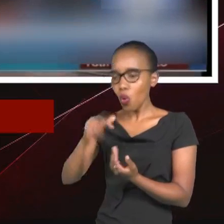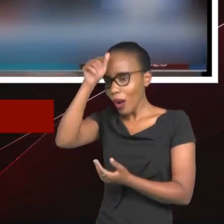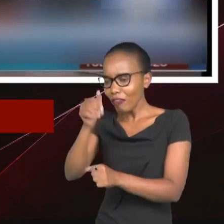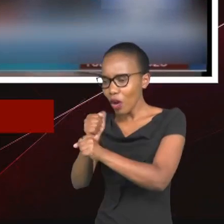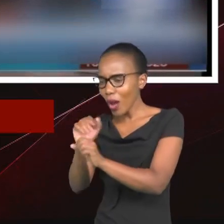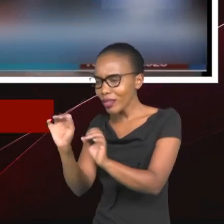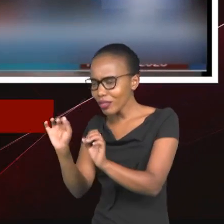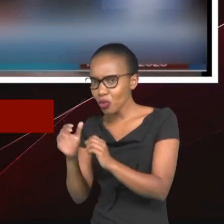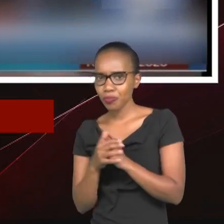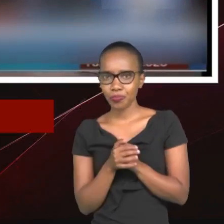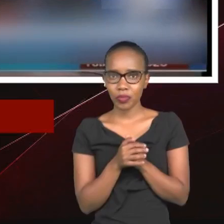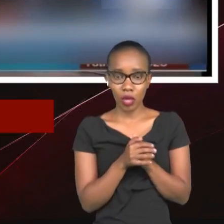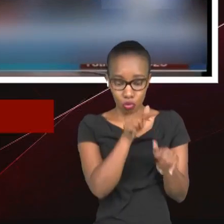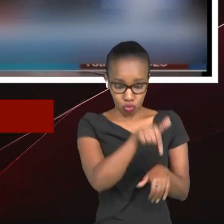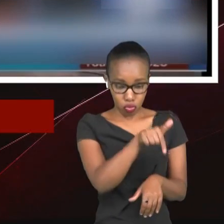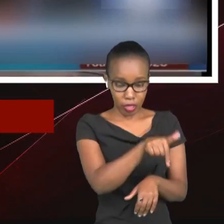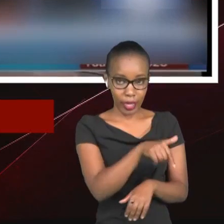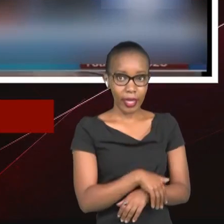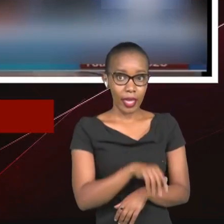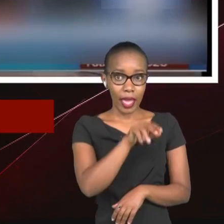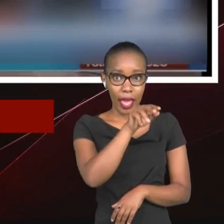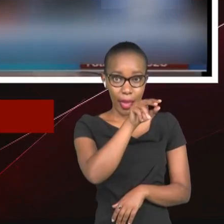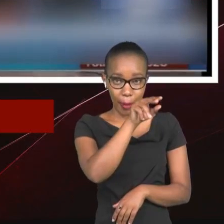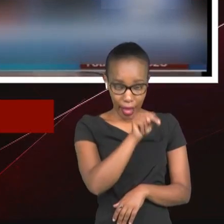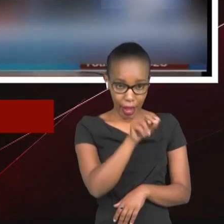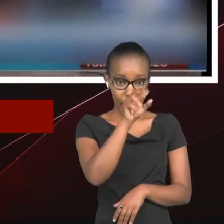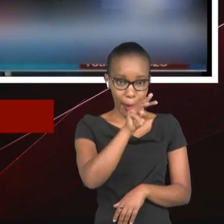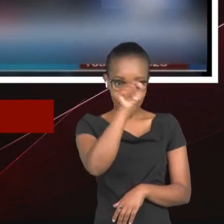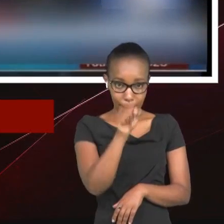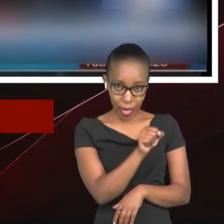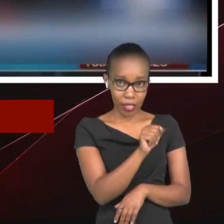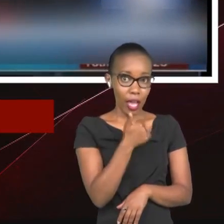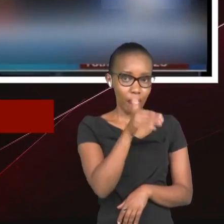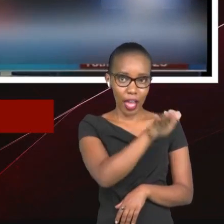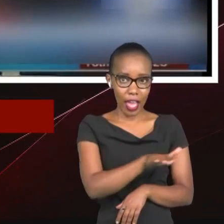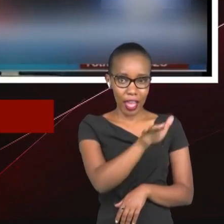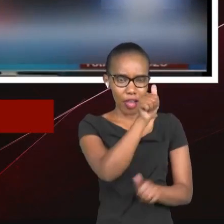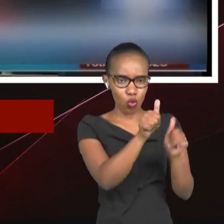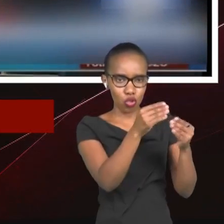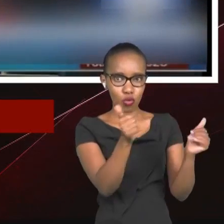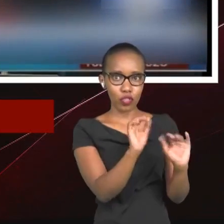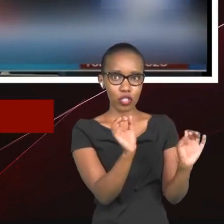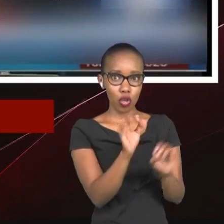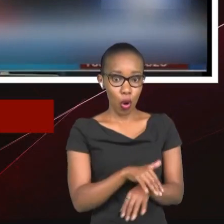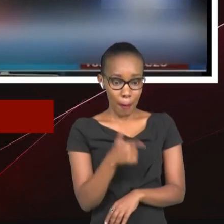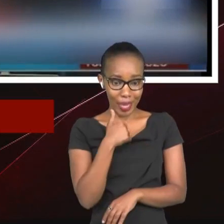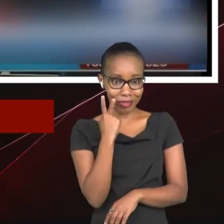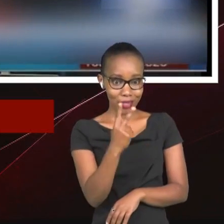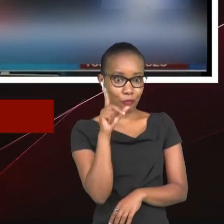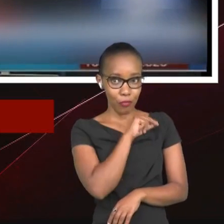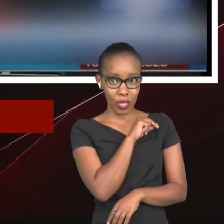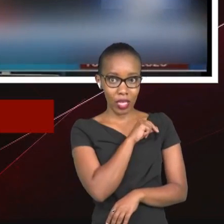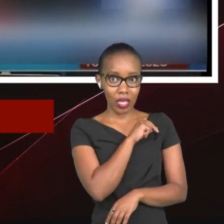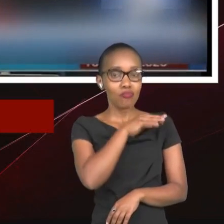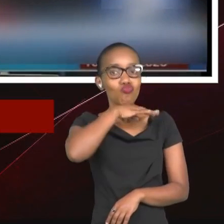sure, just even today, NMS is failing somewhere. There is an area that they are not addressing. Because I have seen what